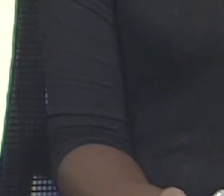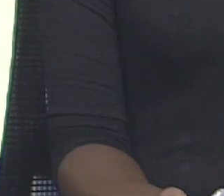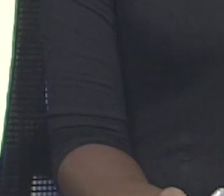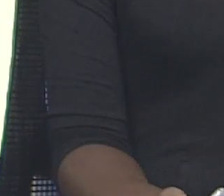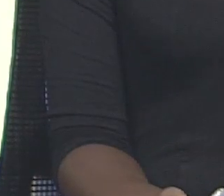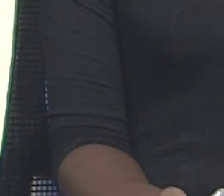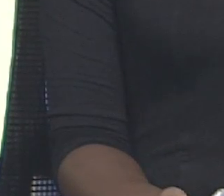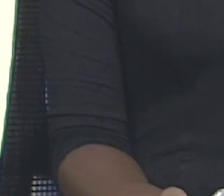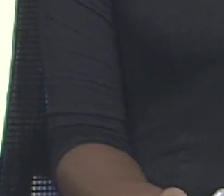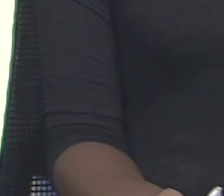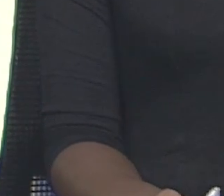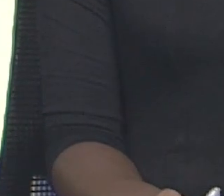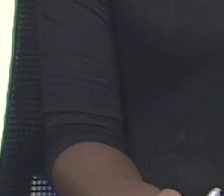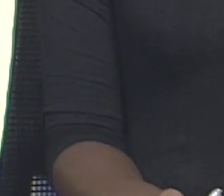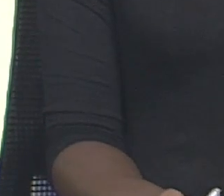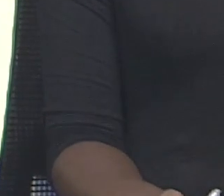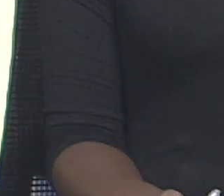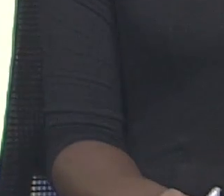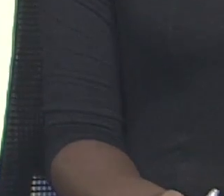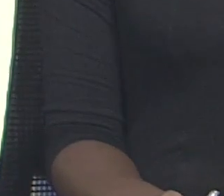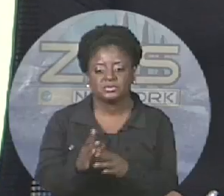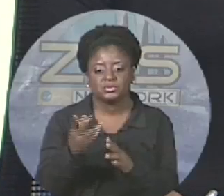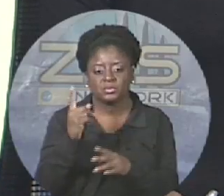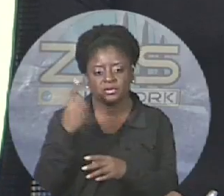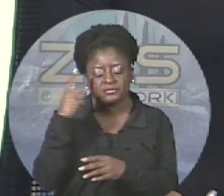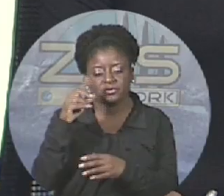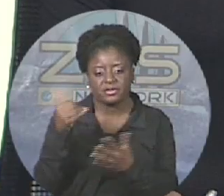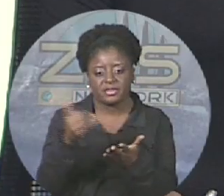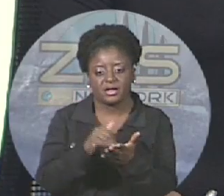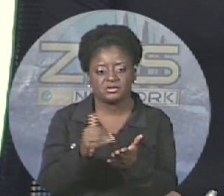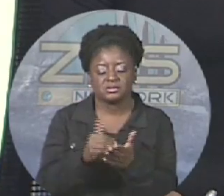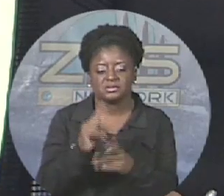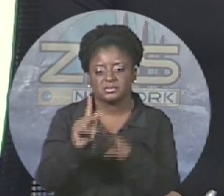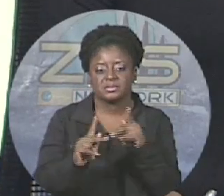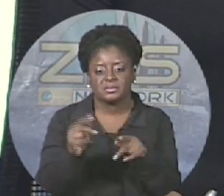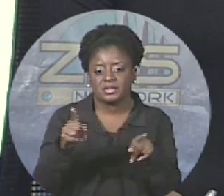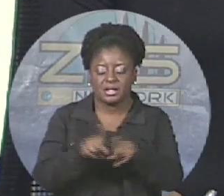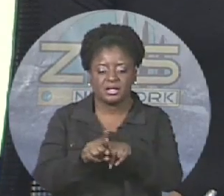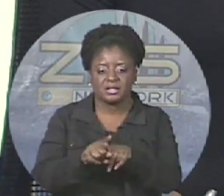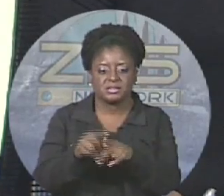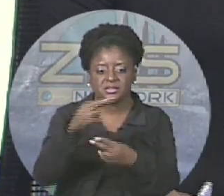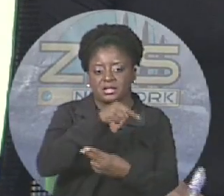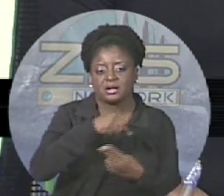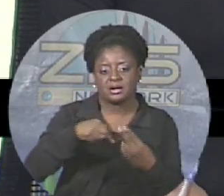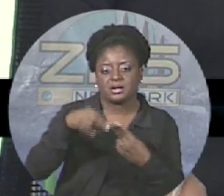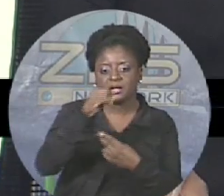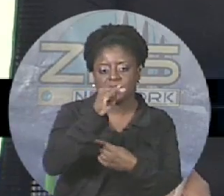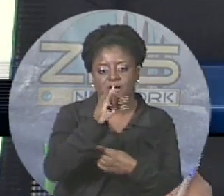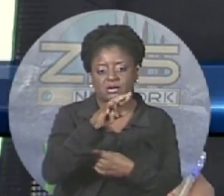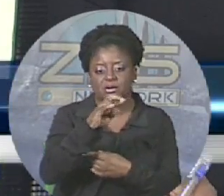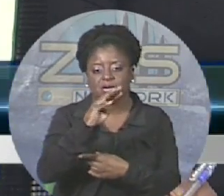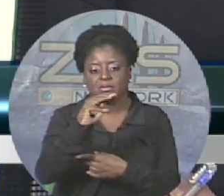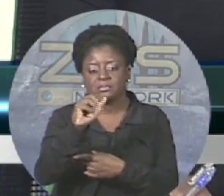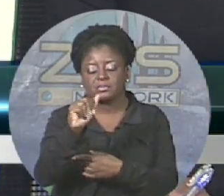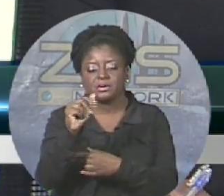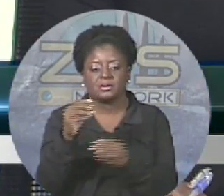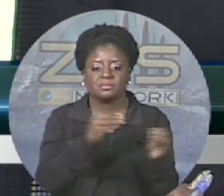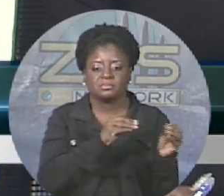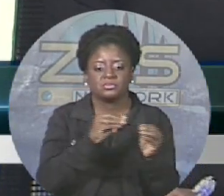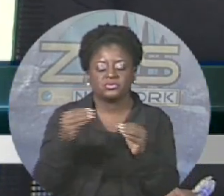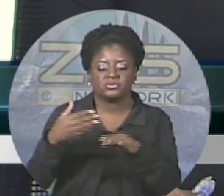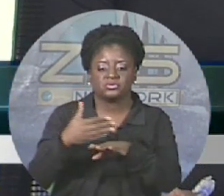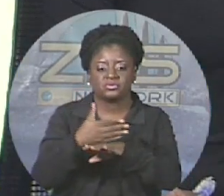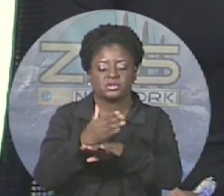an anxious one for thousands of residents as Hurricane Irma moves across the Atlantic. Good evening, everyone. I'm LaDawn Davis. Hurricane Irma is